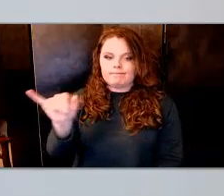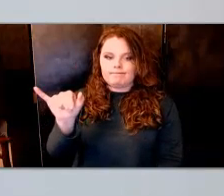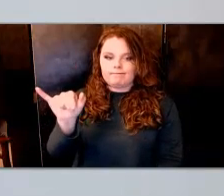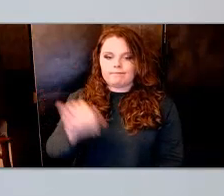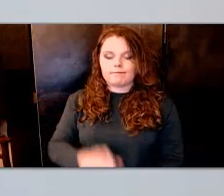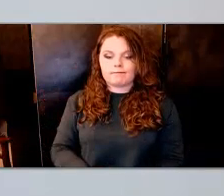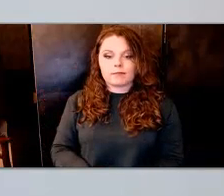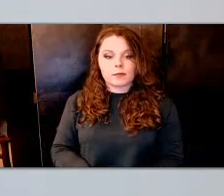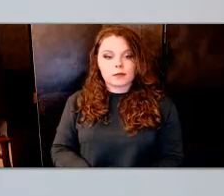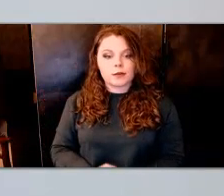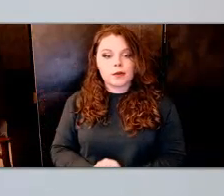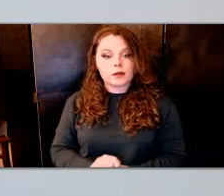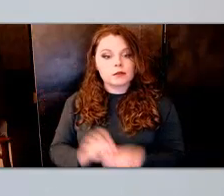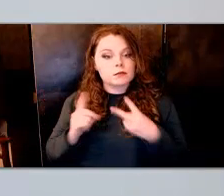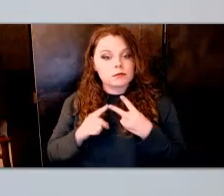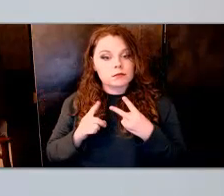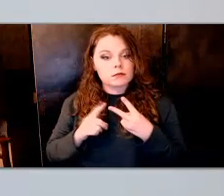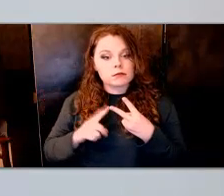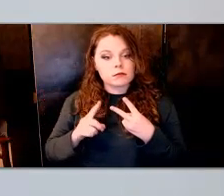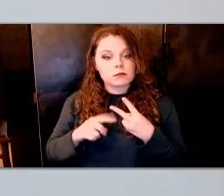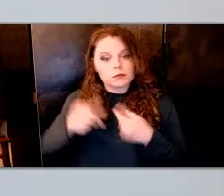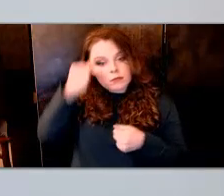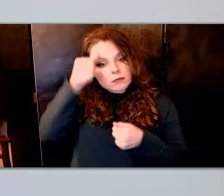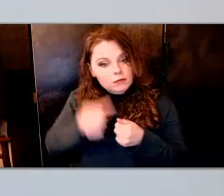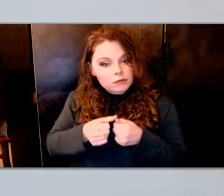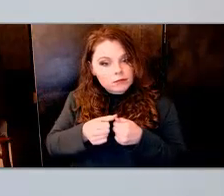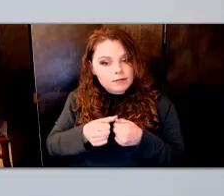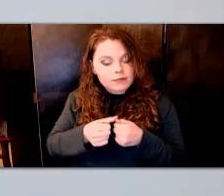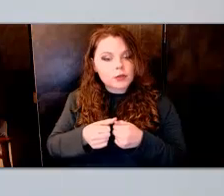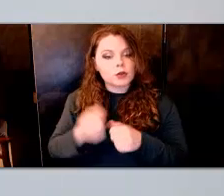And the second thing you need to remember is to take the sign